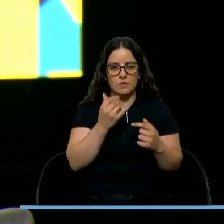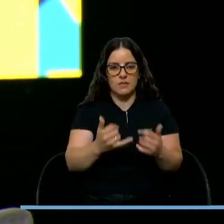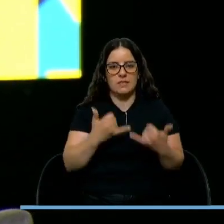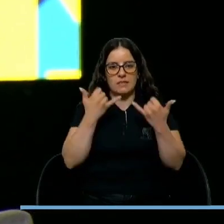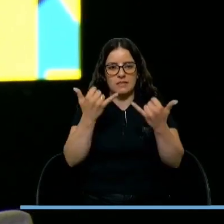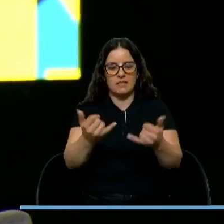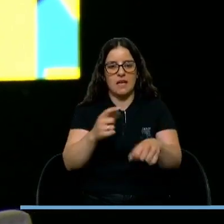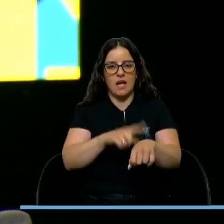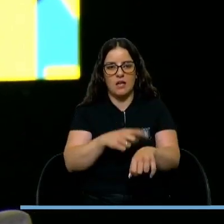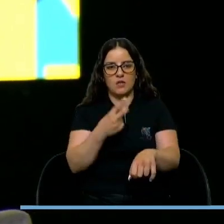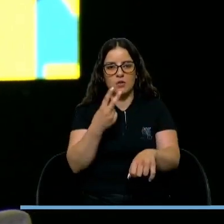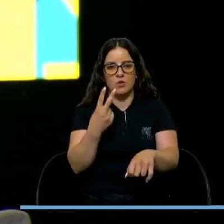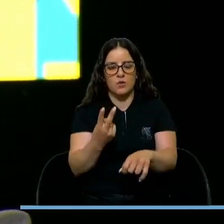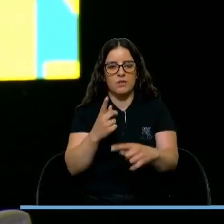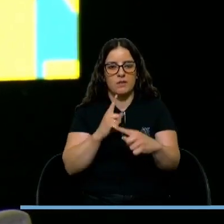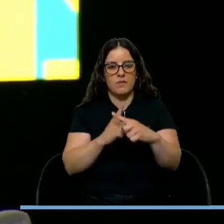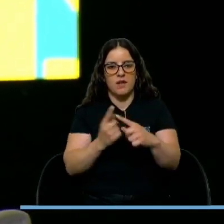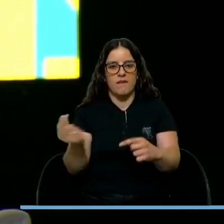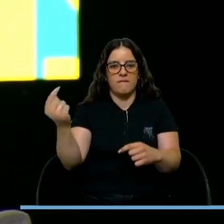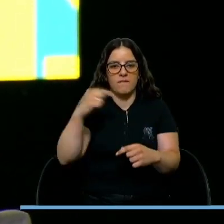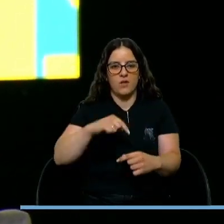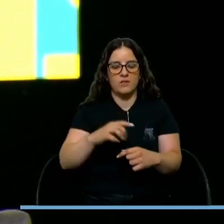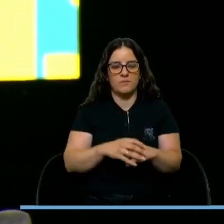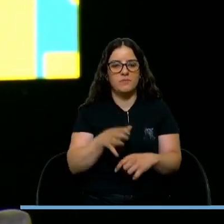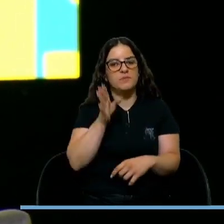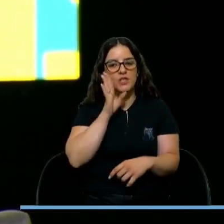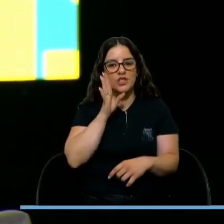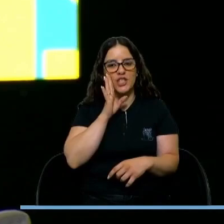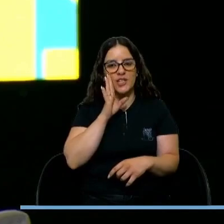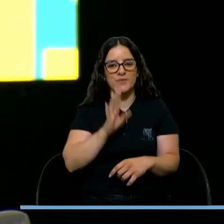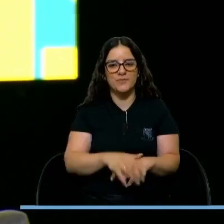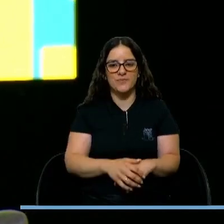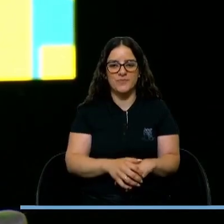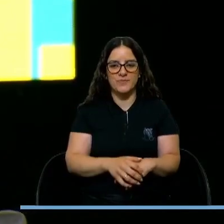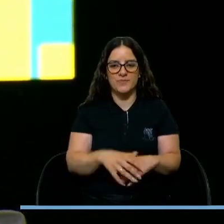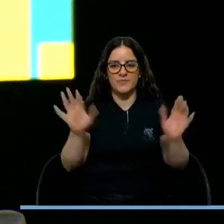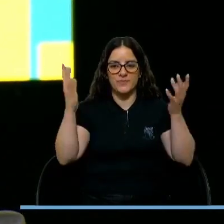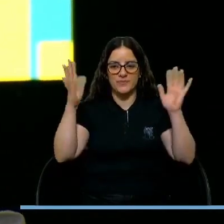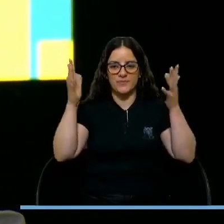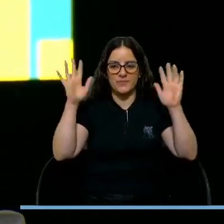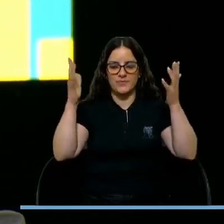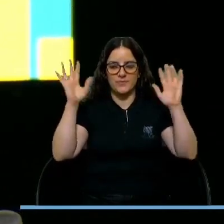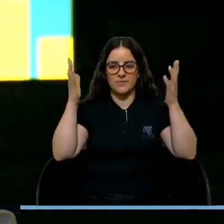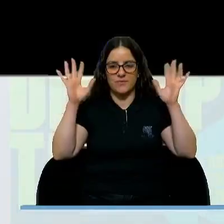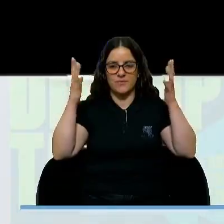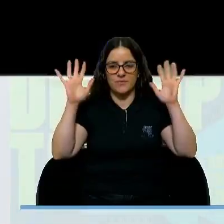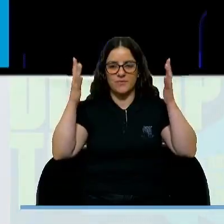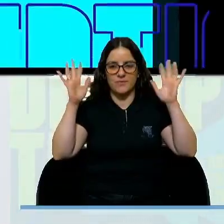the lunch break. We will be back at 2:30. Thank you.